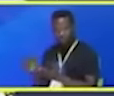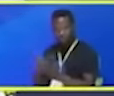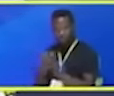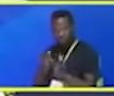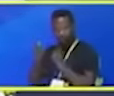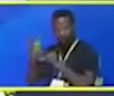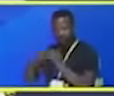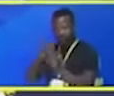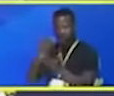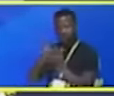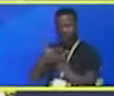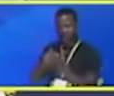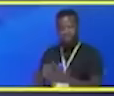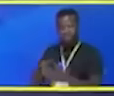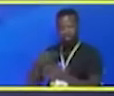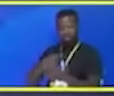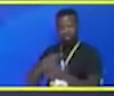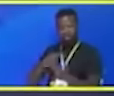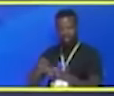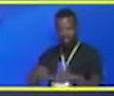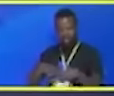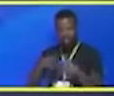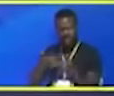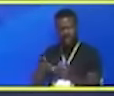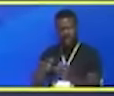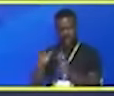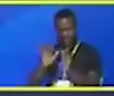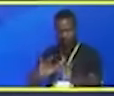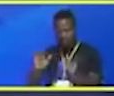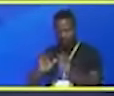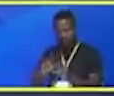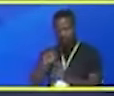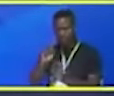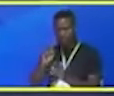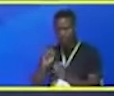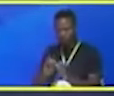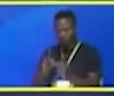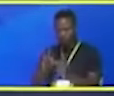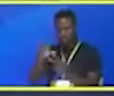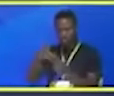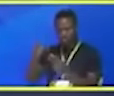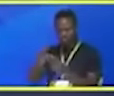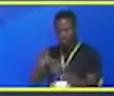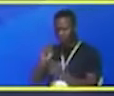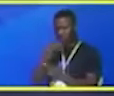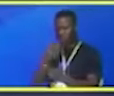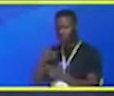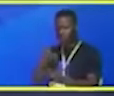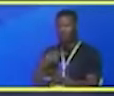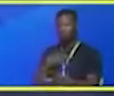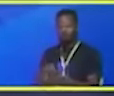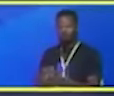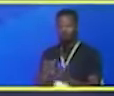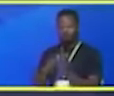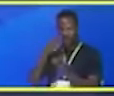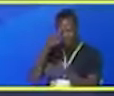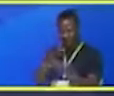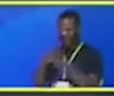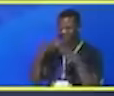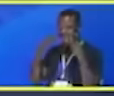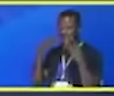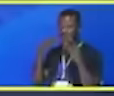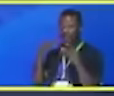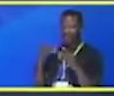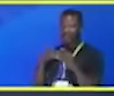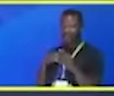than money. By mercy, one opportunity to choose only one thing. And the son laughed. He said,